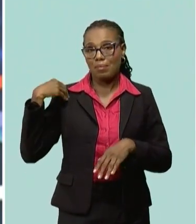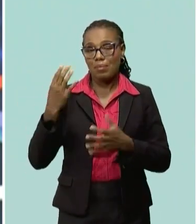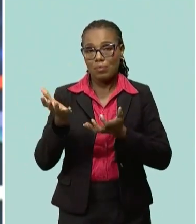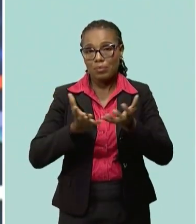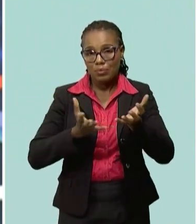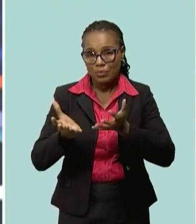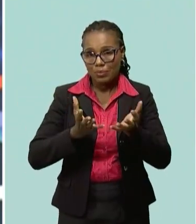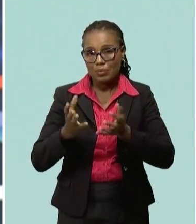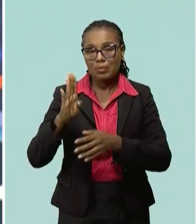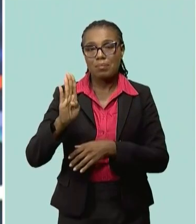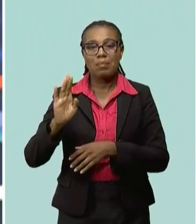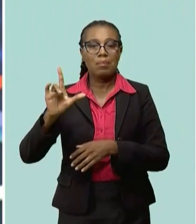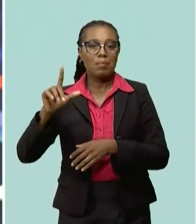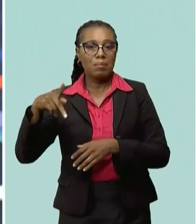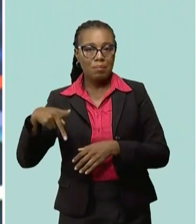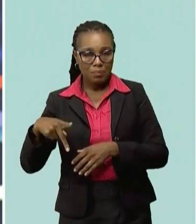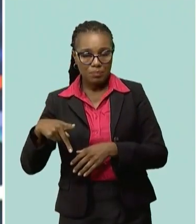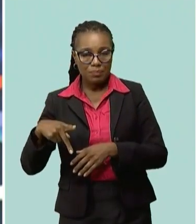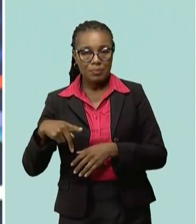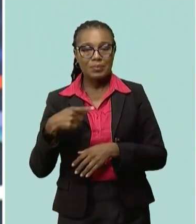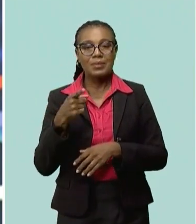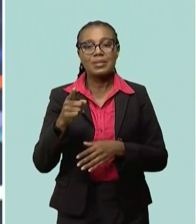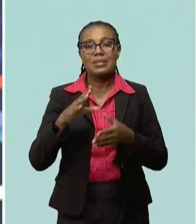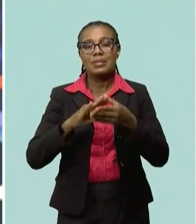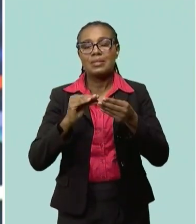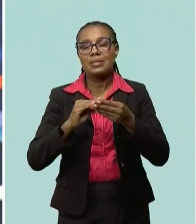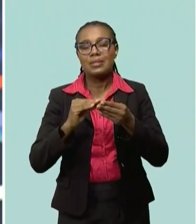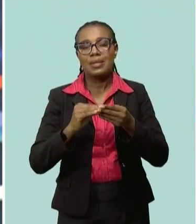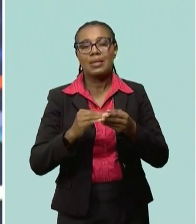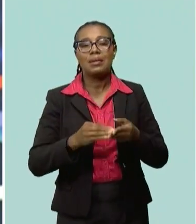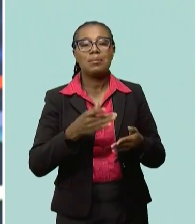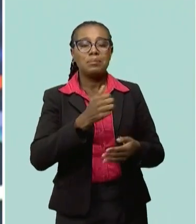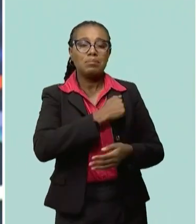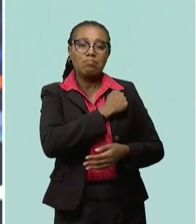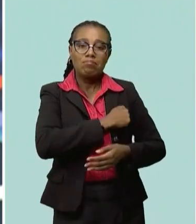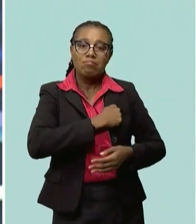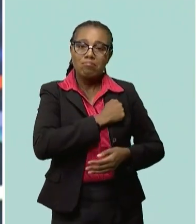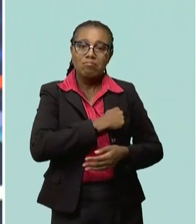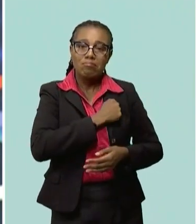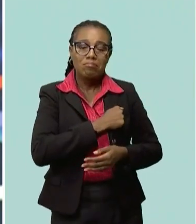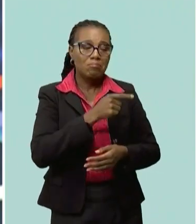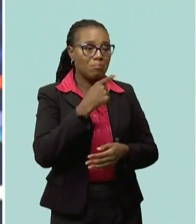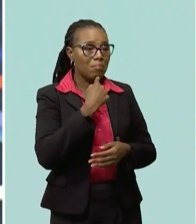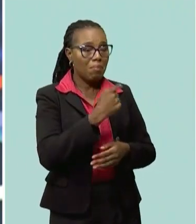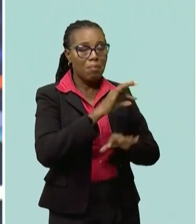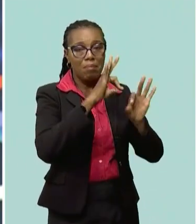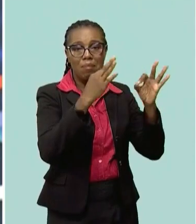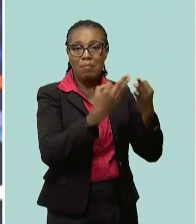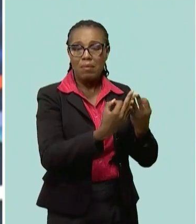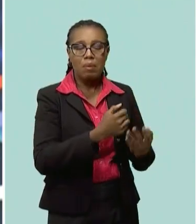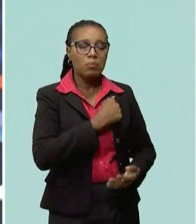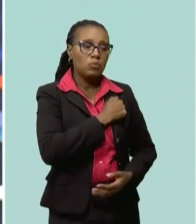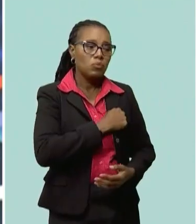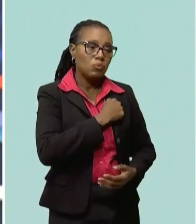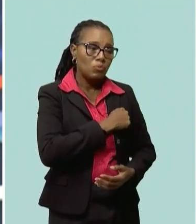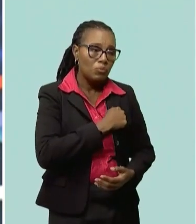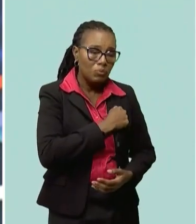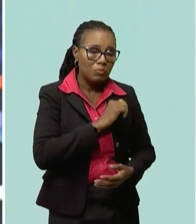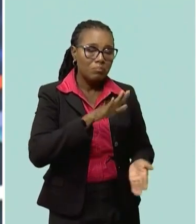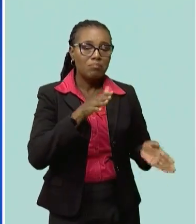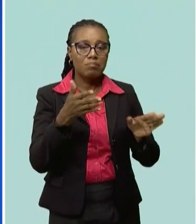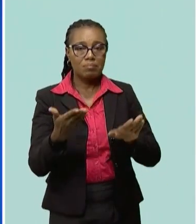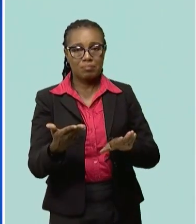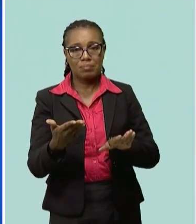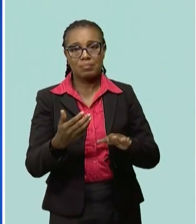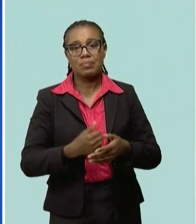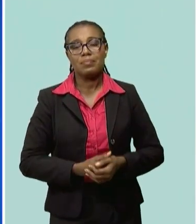and Power Company, Jackie Marshall-Clark, has expressed condolences to his family in the wake of the incident.